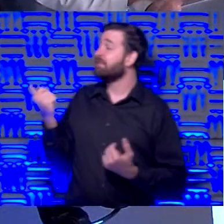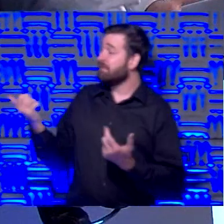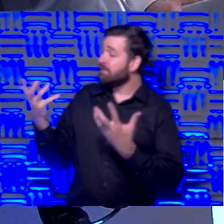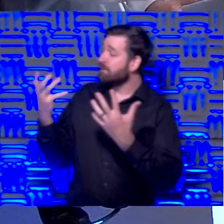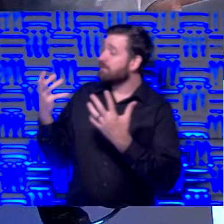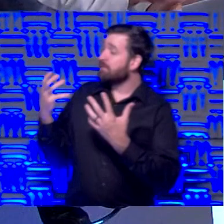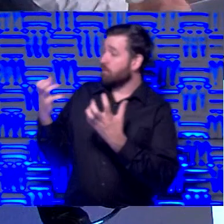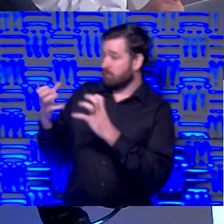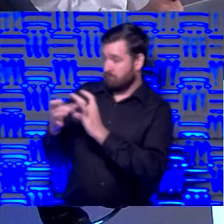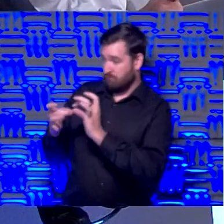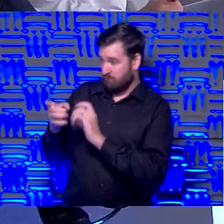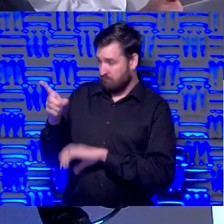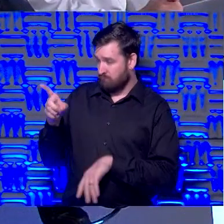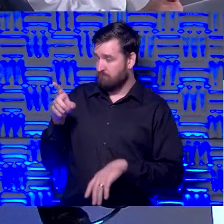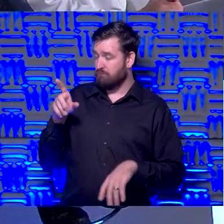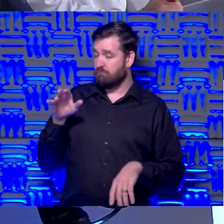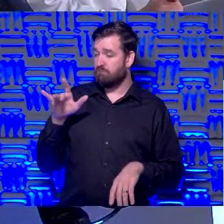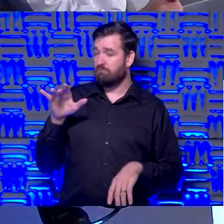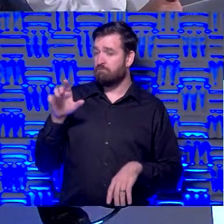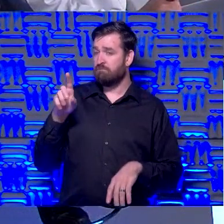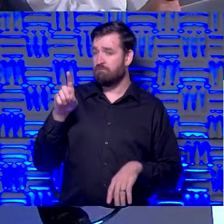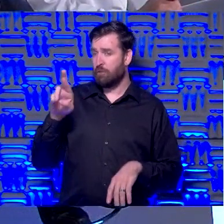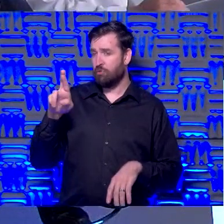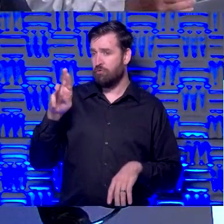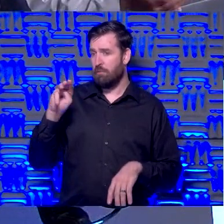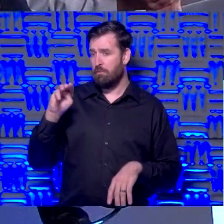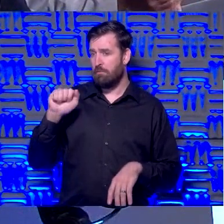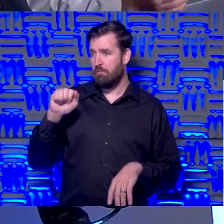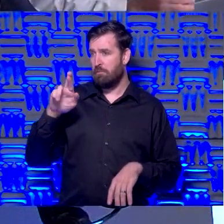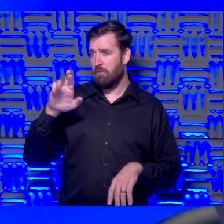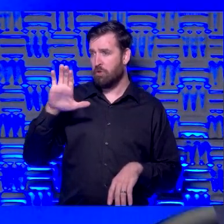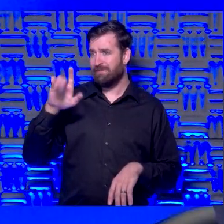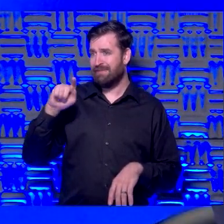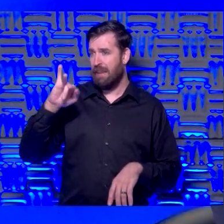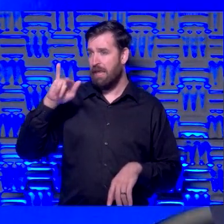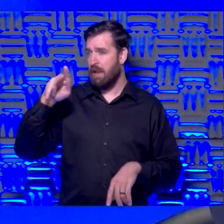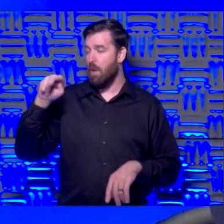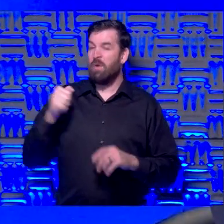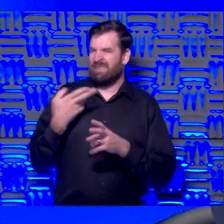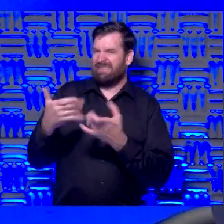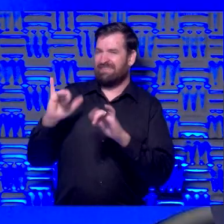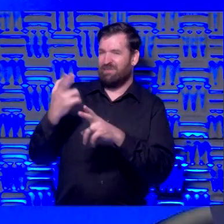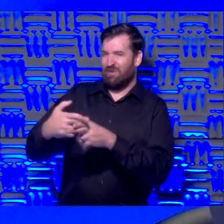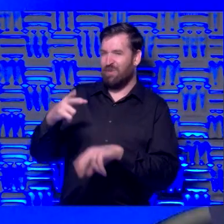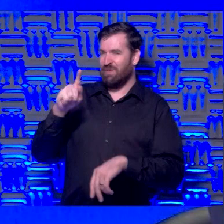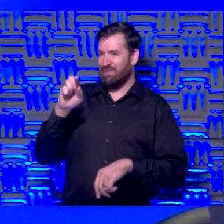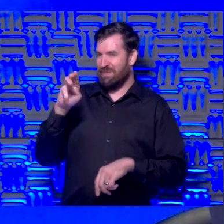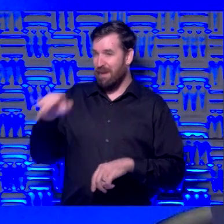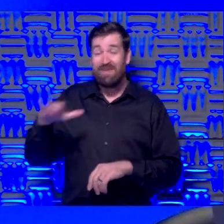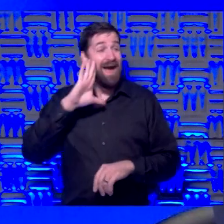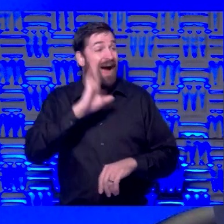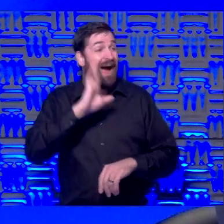say, and you touched on this with Dr. Marcelino, I still call him Tommy, but from day one, he was